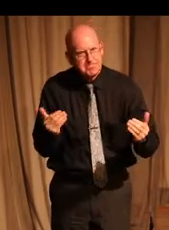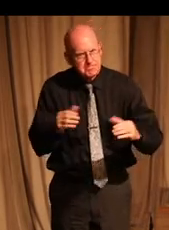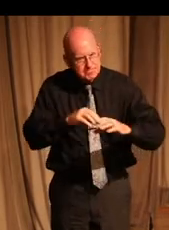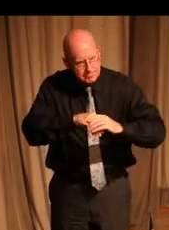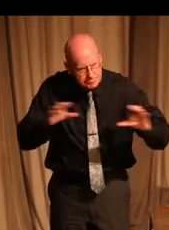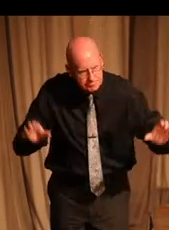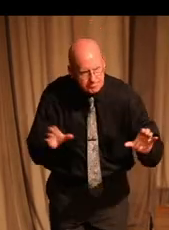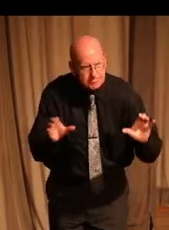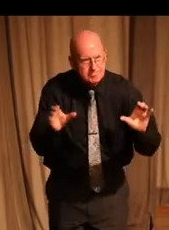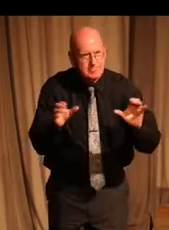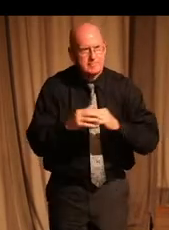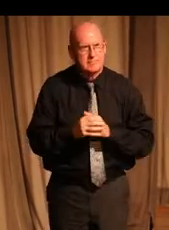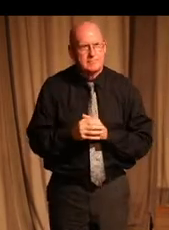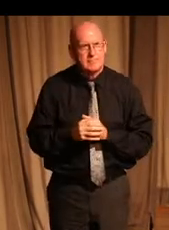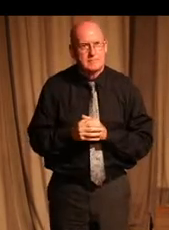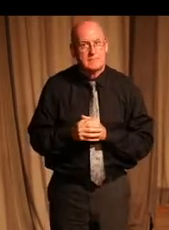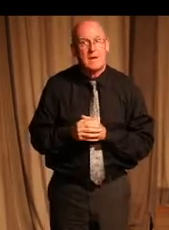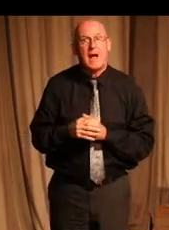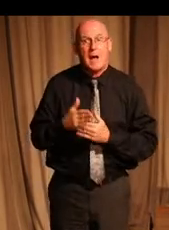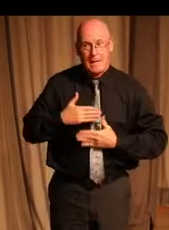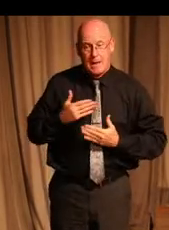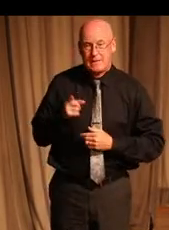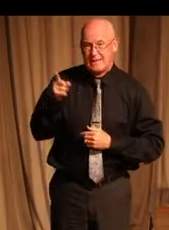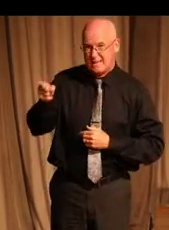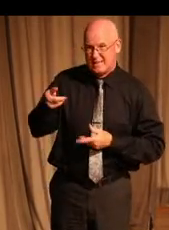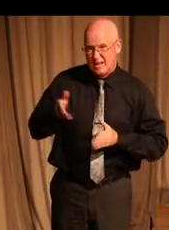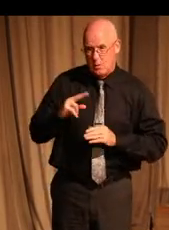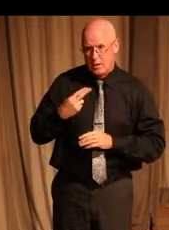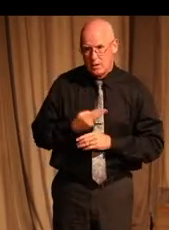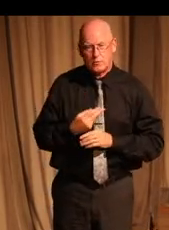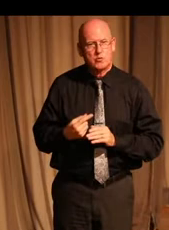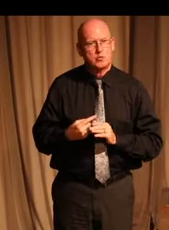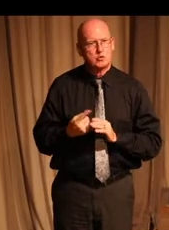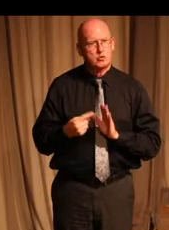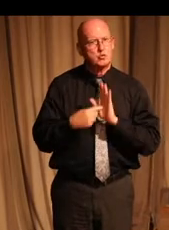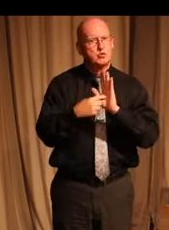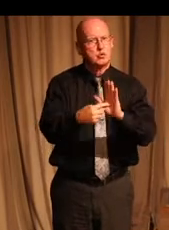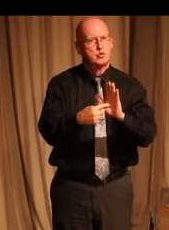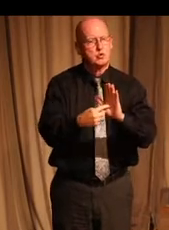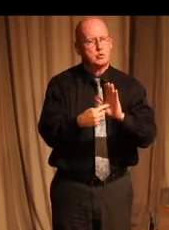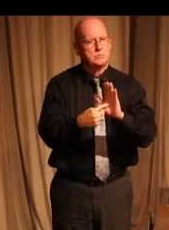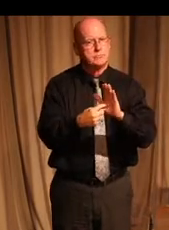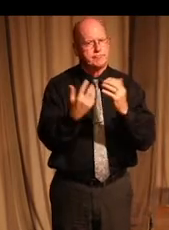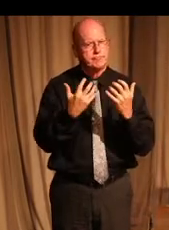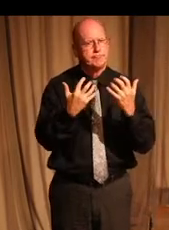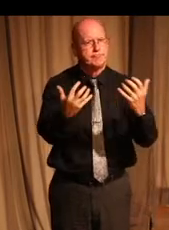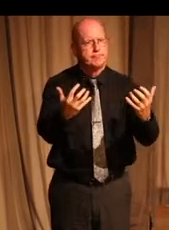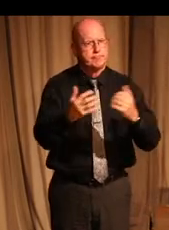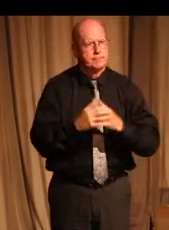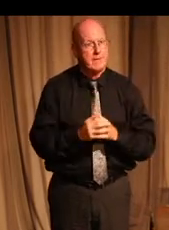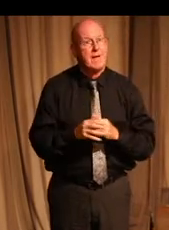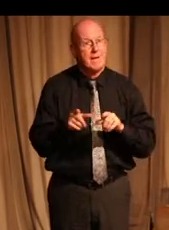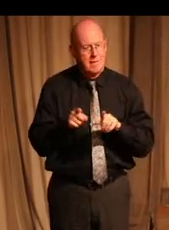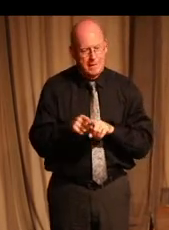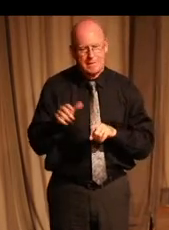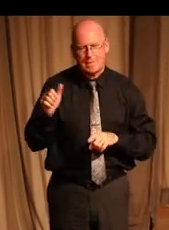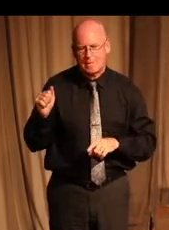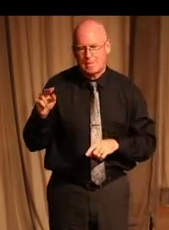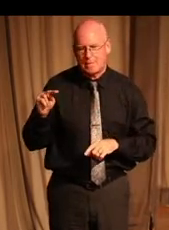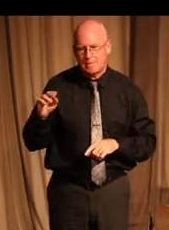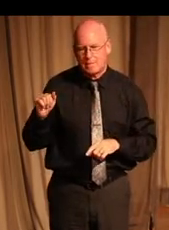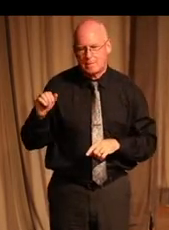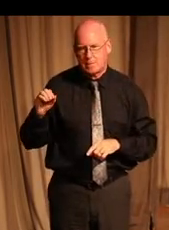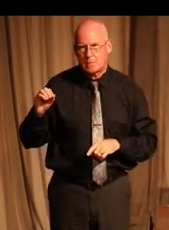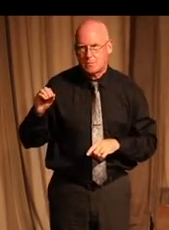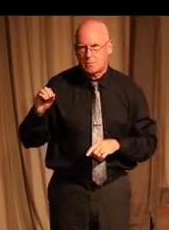to actually deliver this in person. It is much like Annouchka joining us.